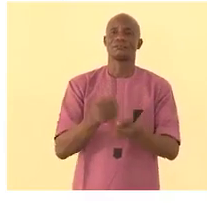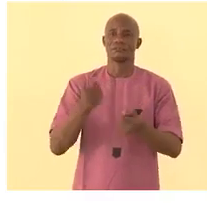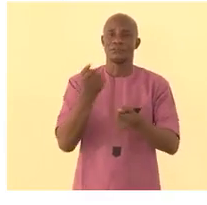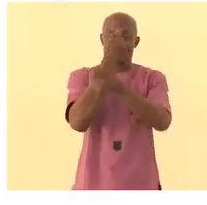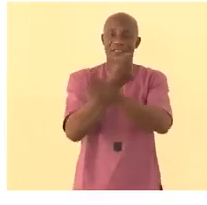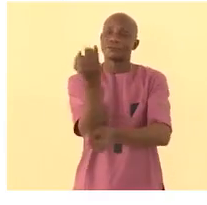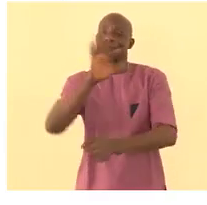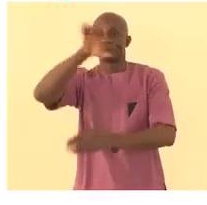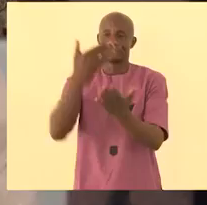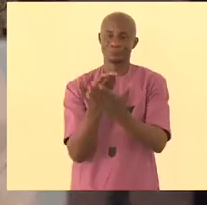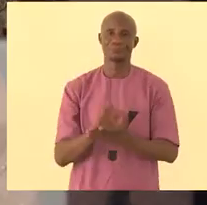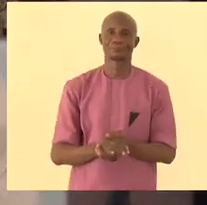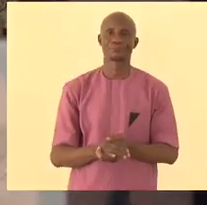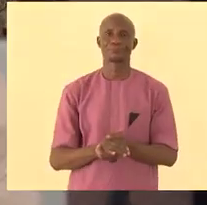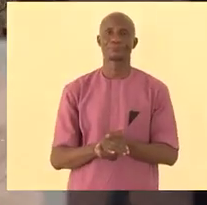all.